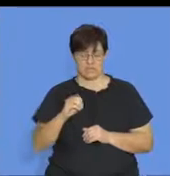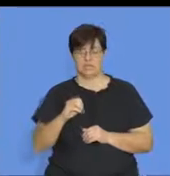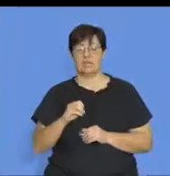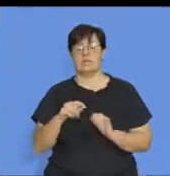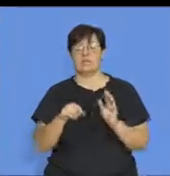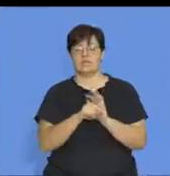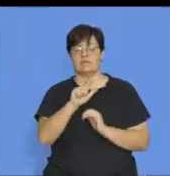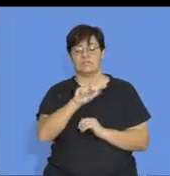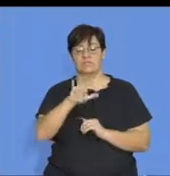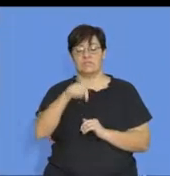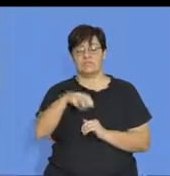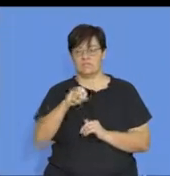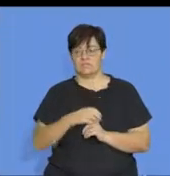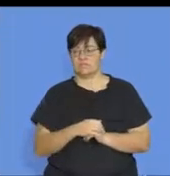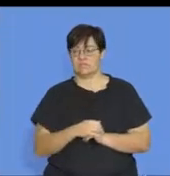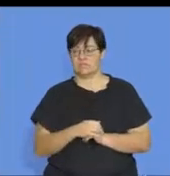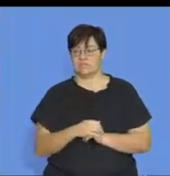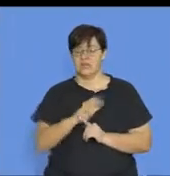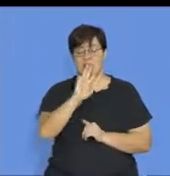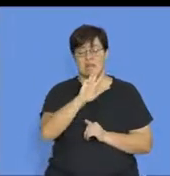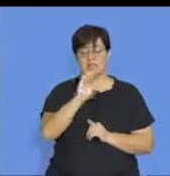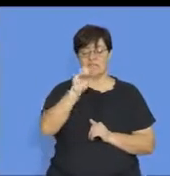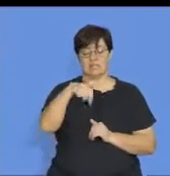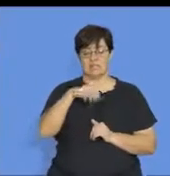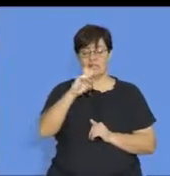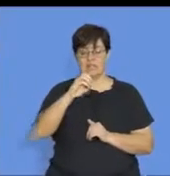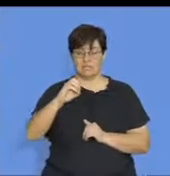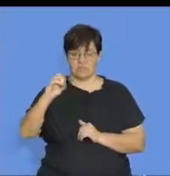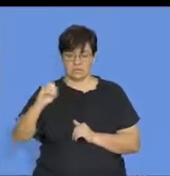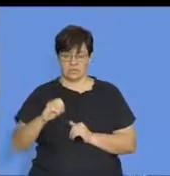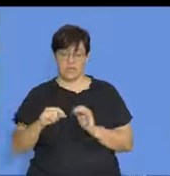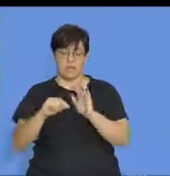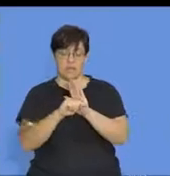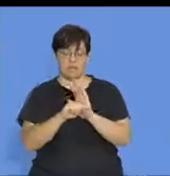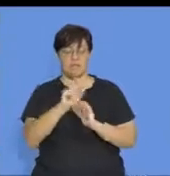and 75,000. So minus the 90,